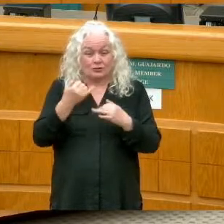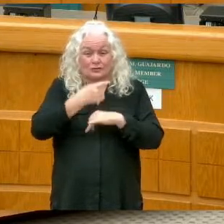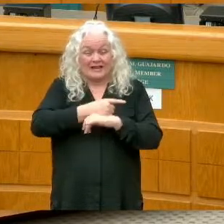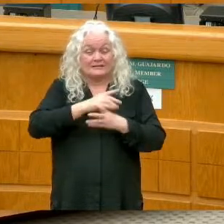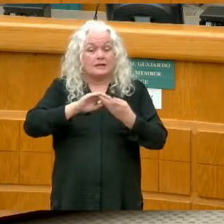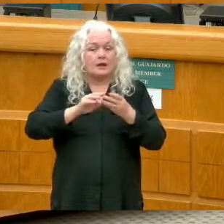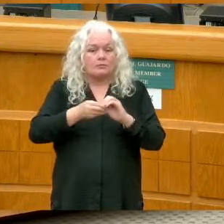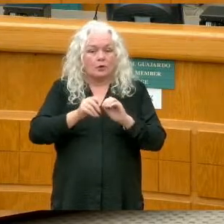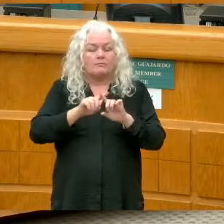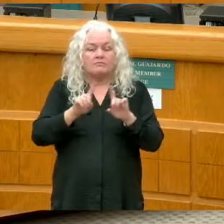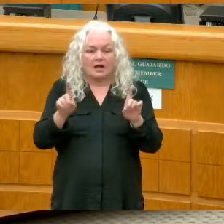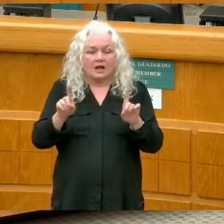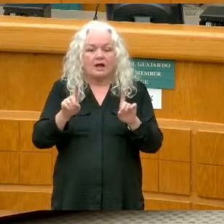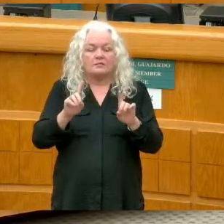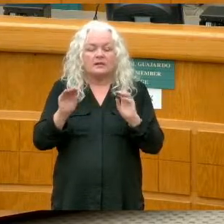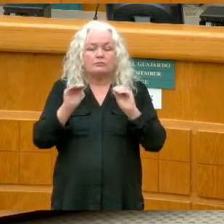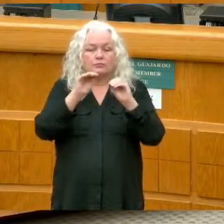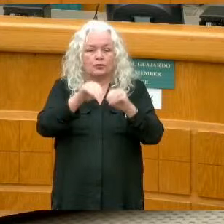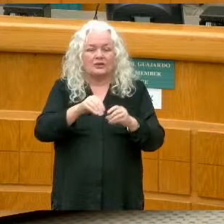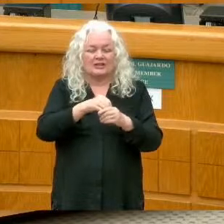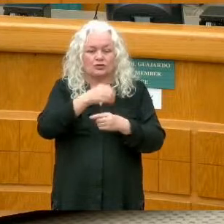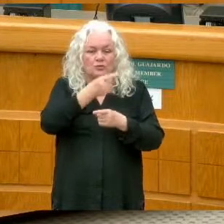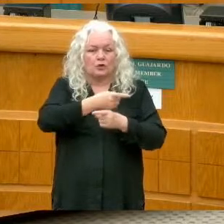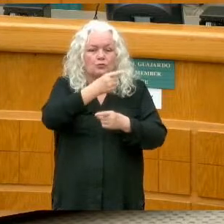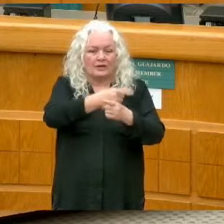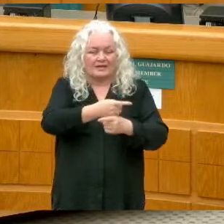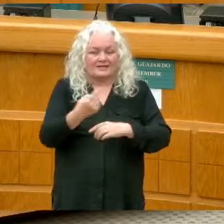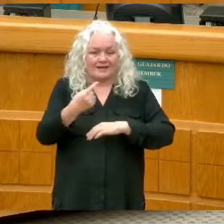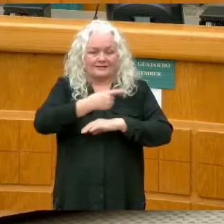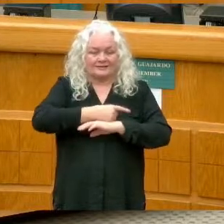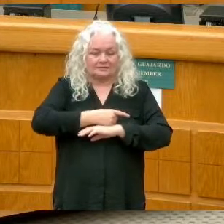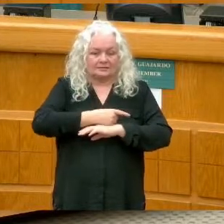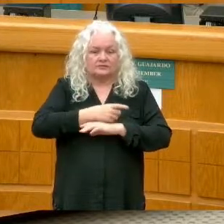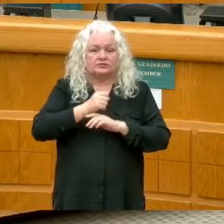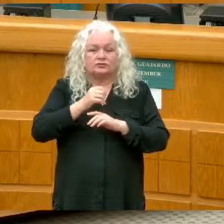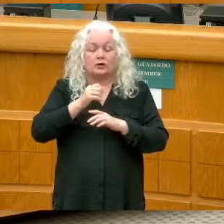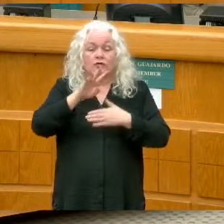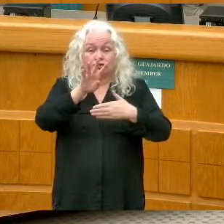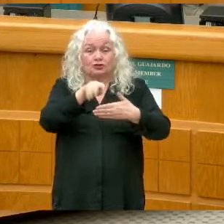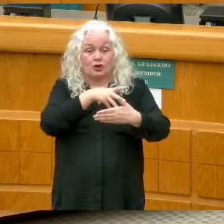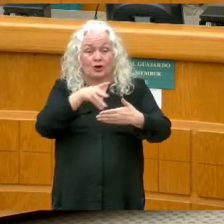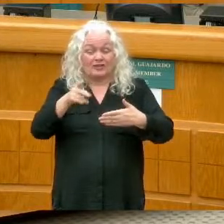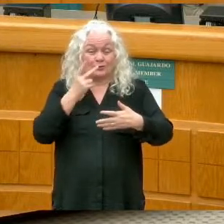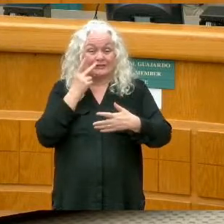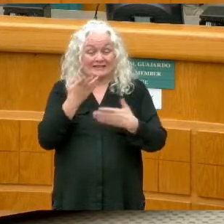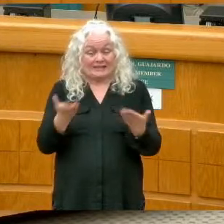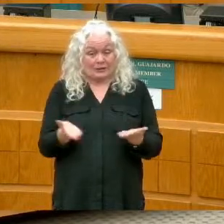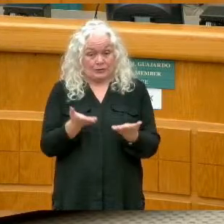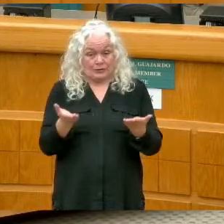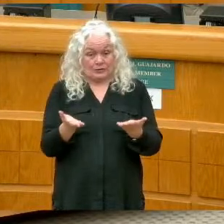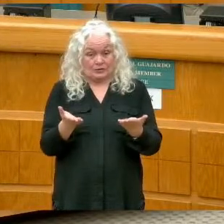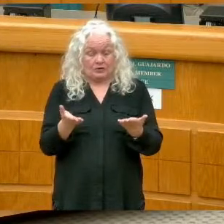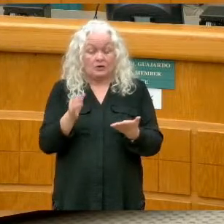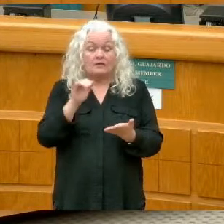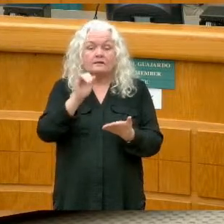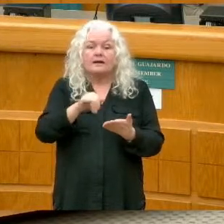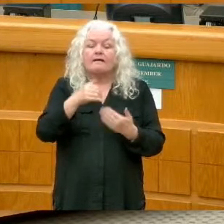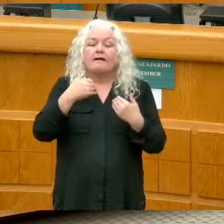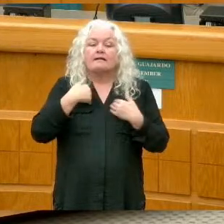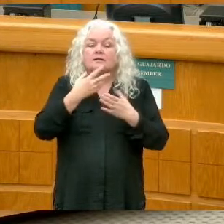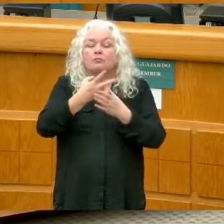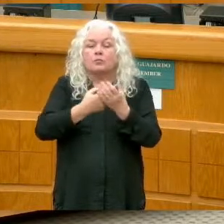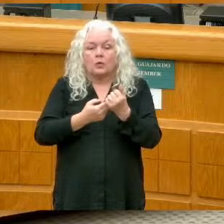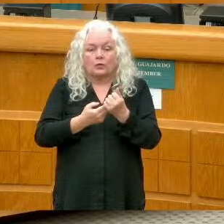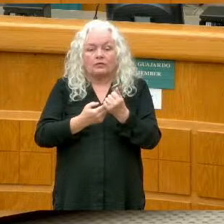number, but they have been placed into the appropriate days. And so the chart you're seeing here has